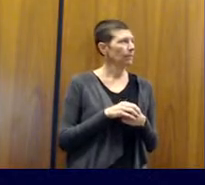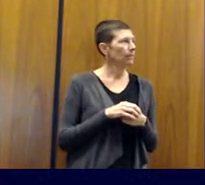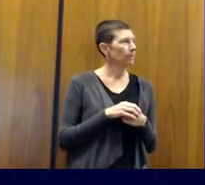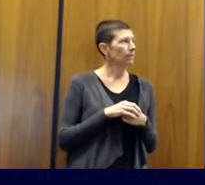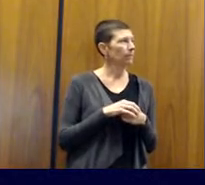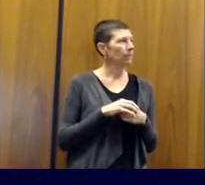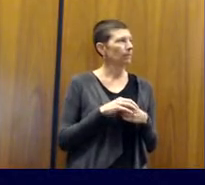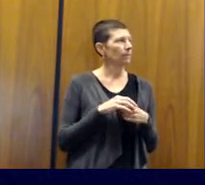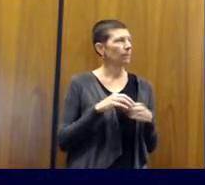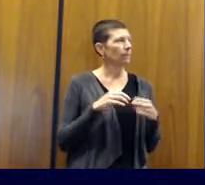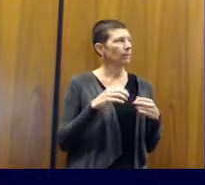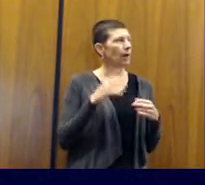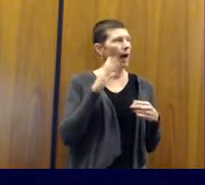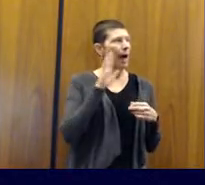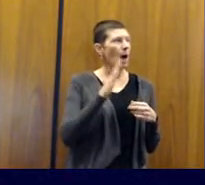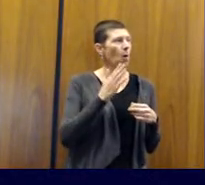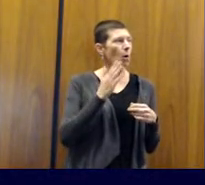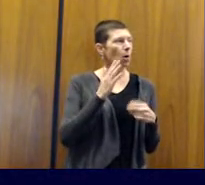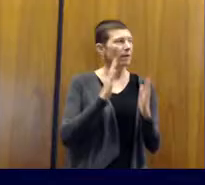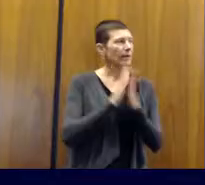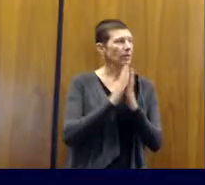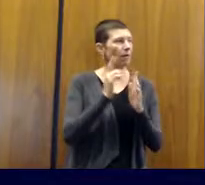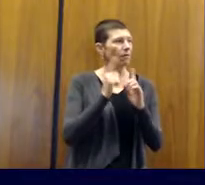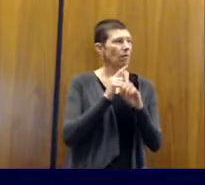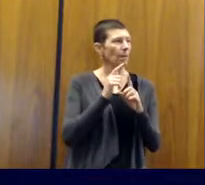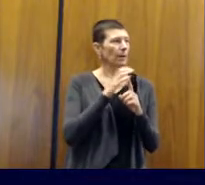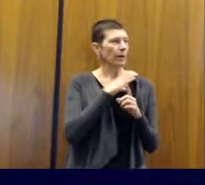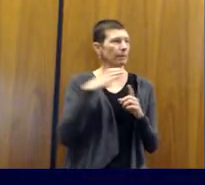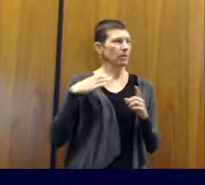Invocation tonight will be delivered by Commissioner Gunziger.